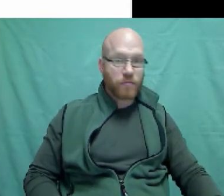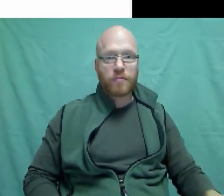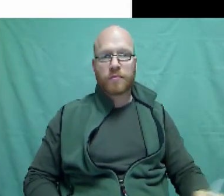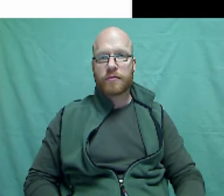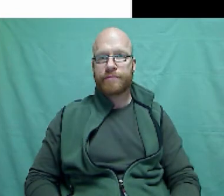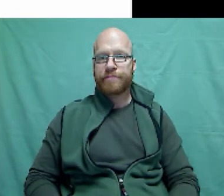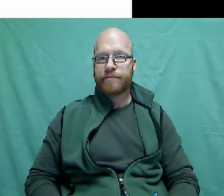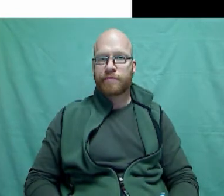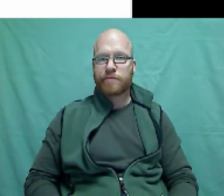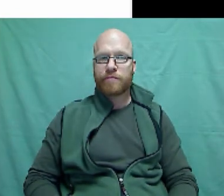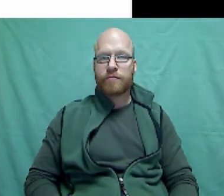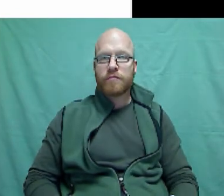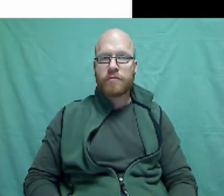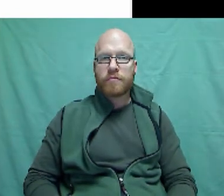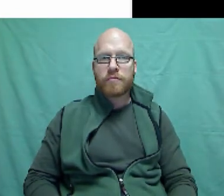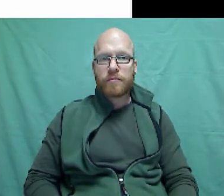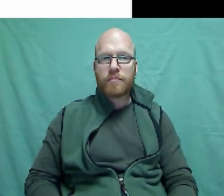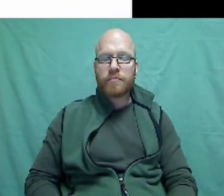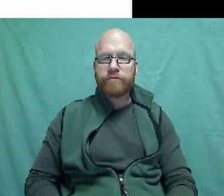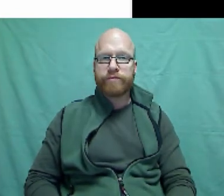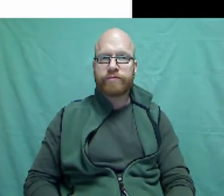0. So we'll use that.